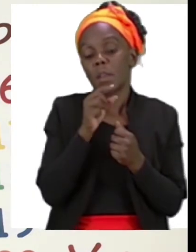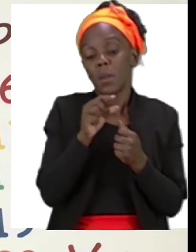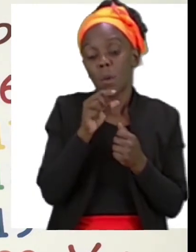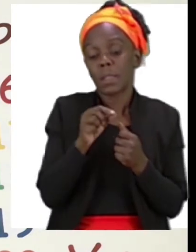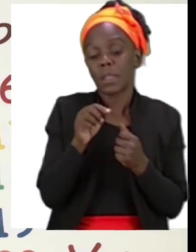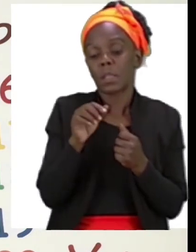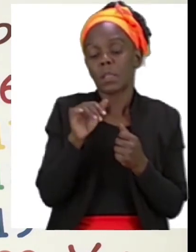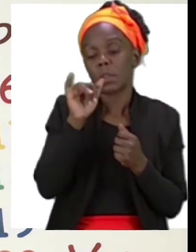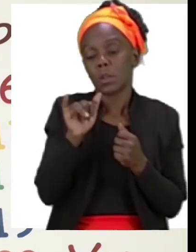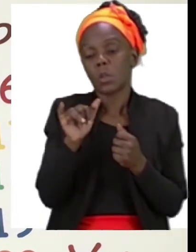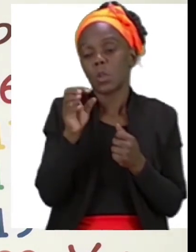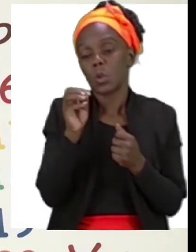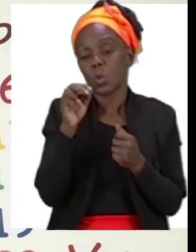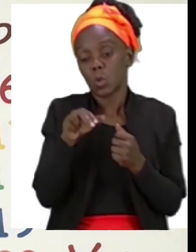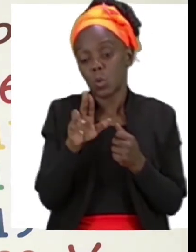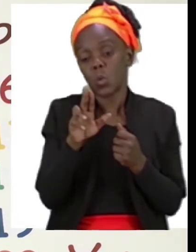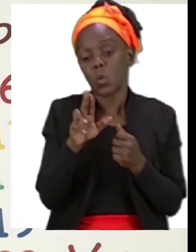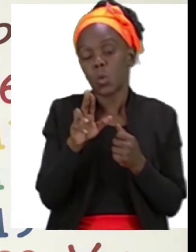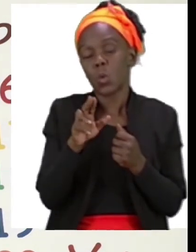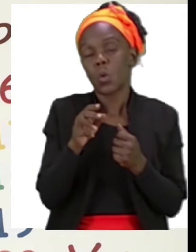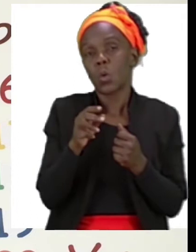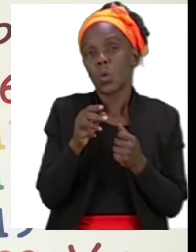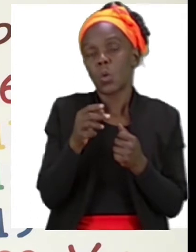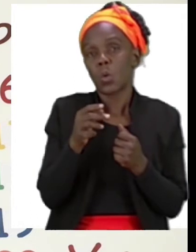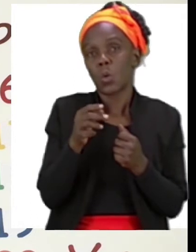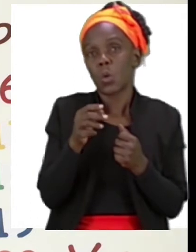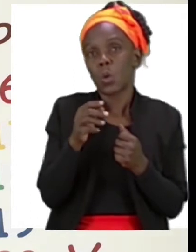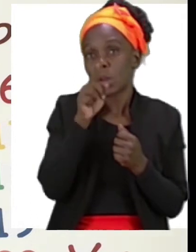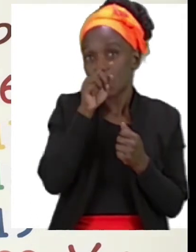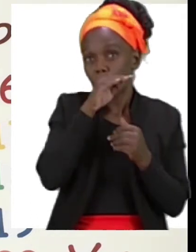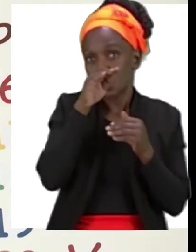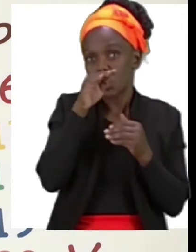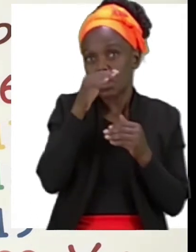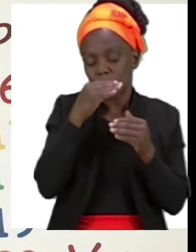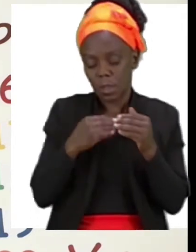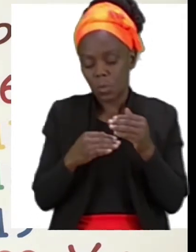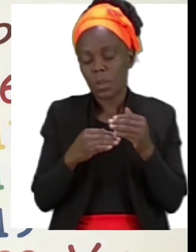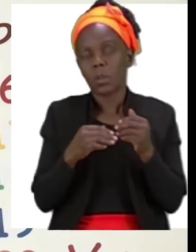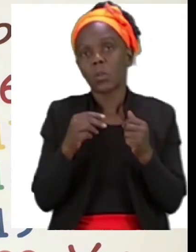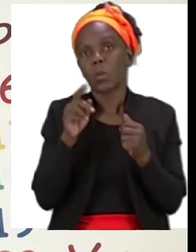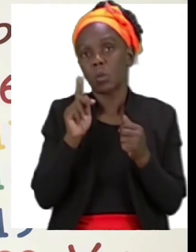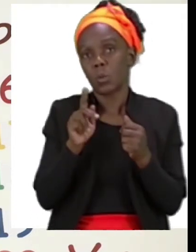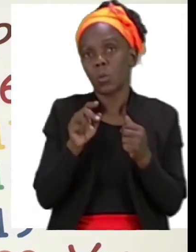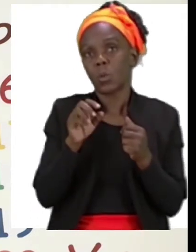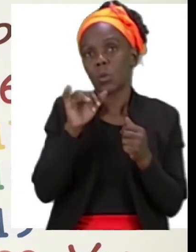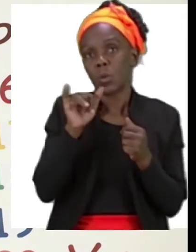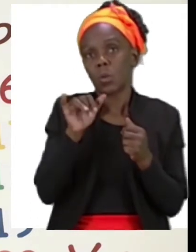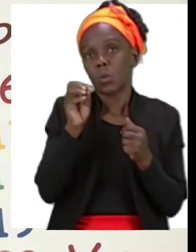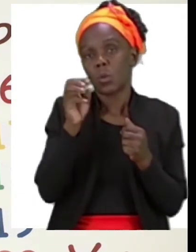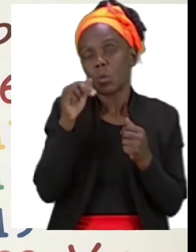that is correct. When we are talking about you and it's one person, a singular person, we are talking about